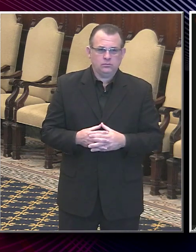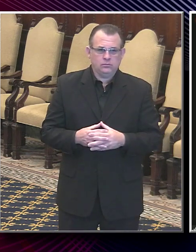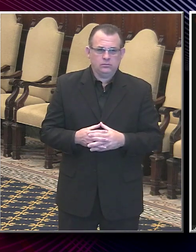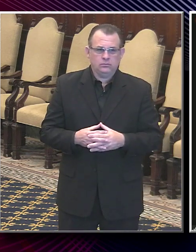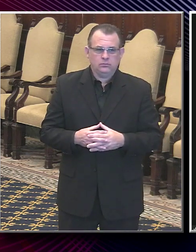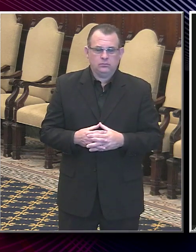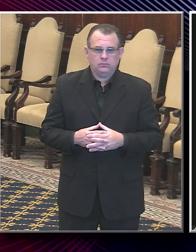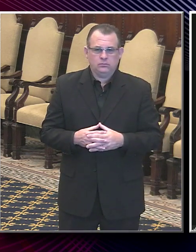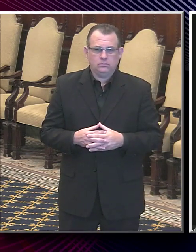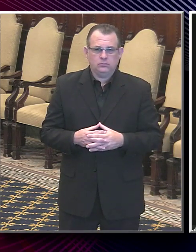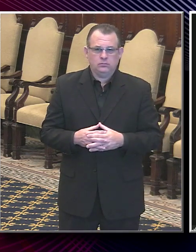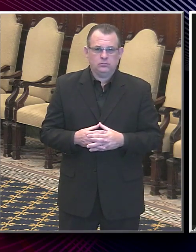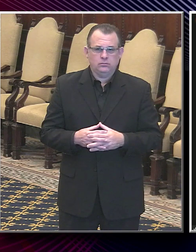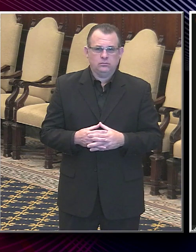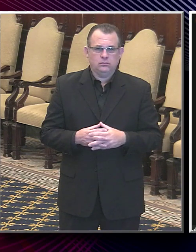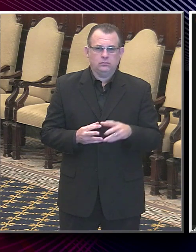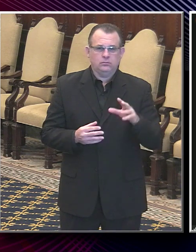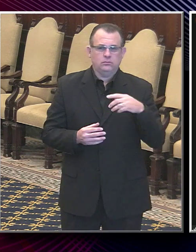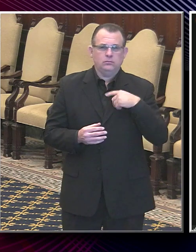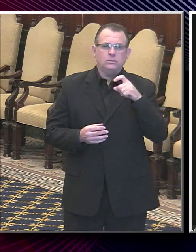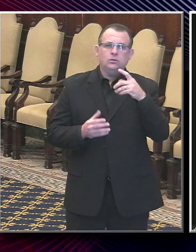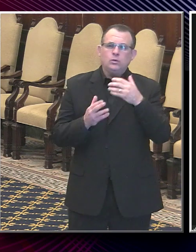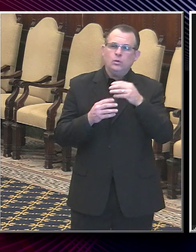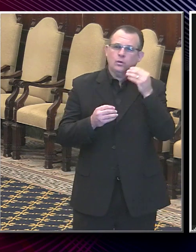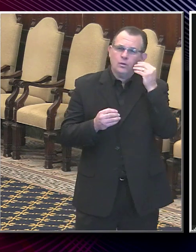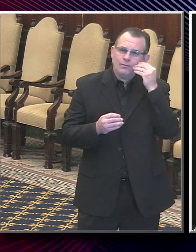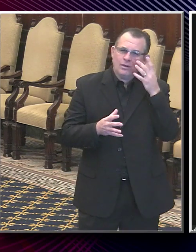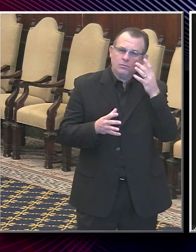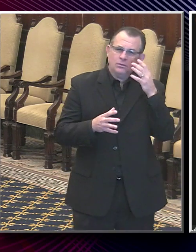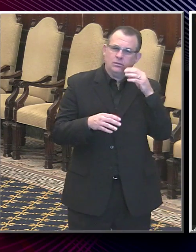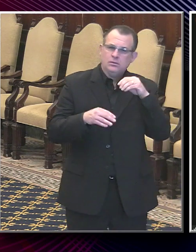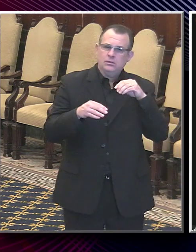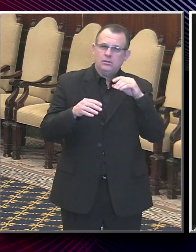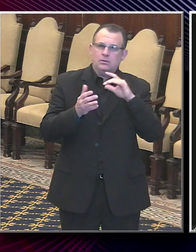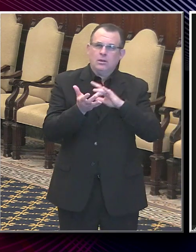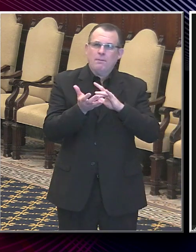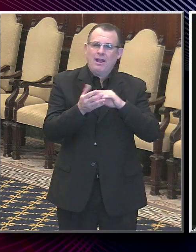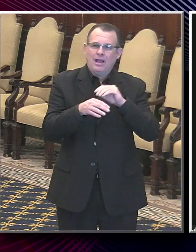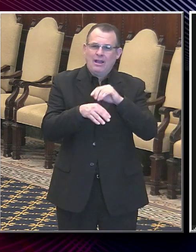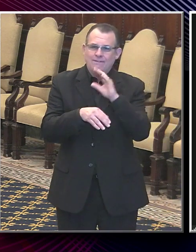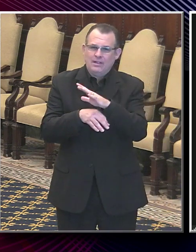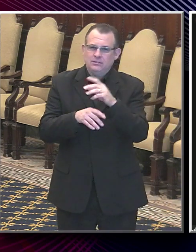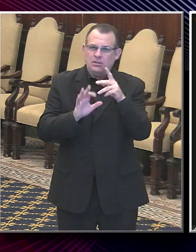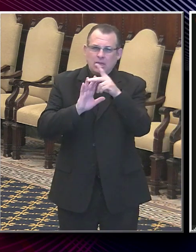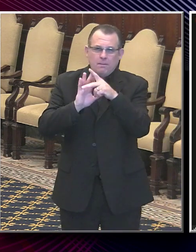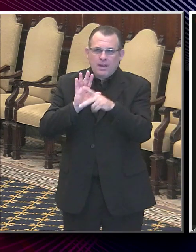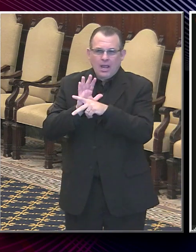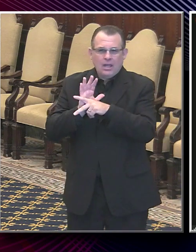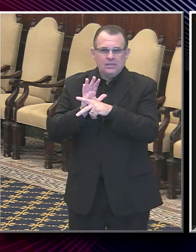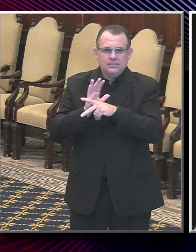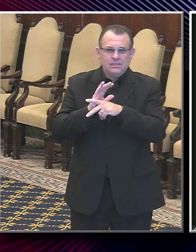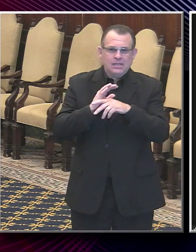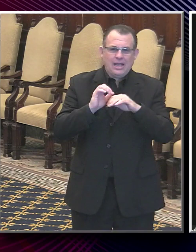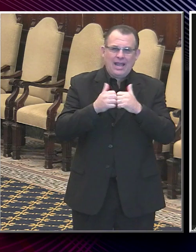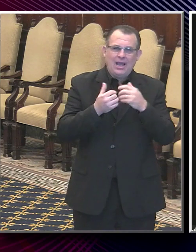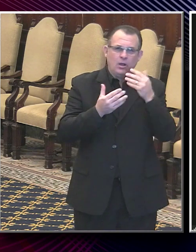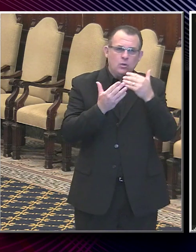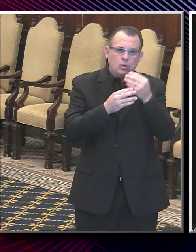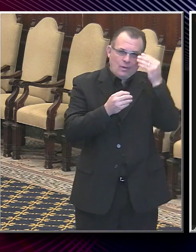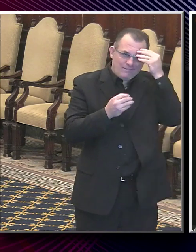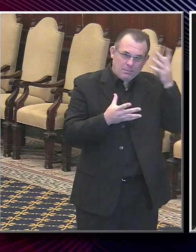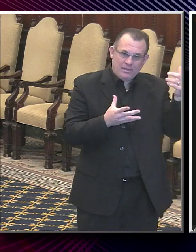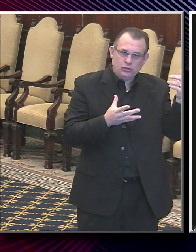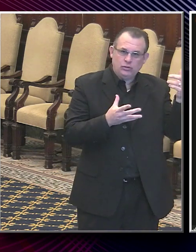new information has shaped, one, your medical advice and then your policy. New information both in terms of how the